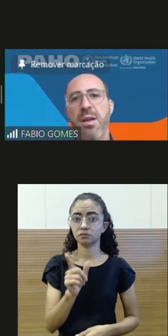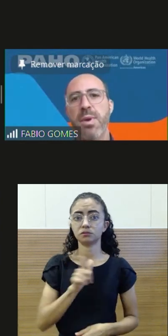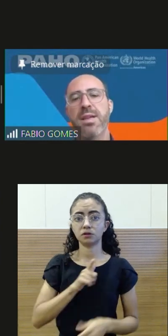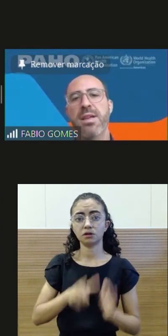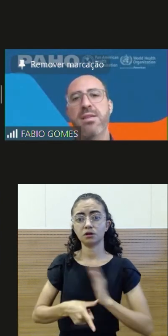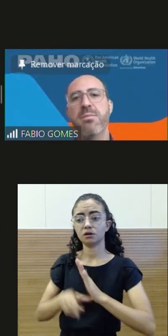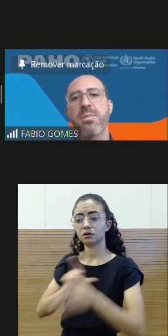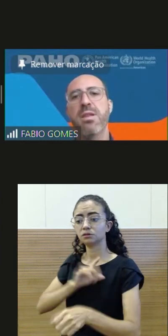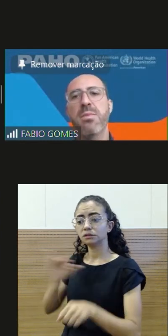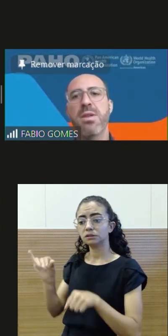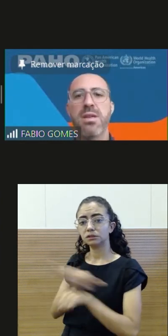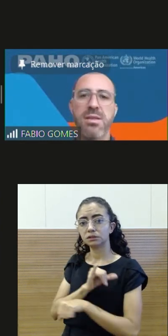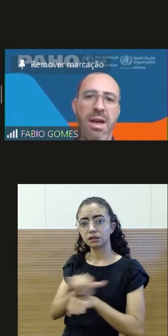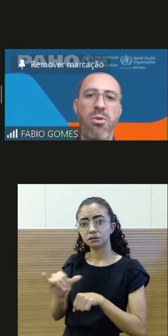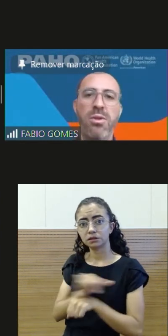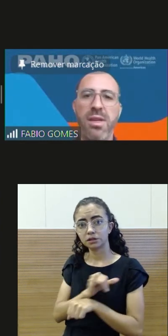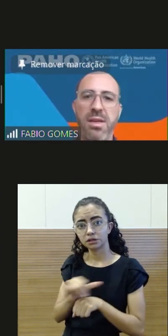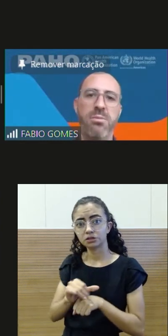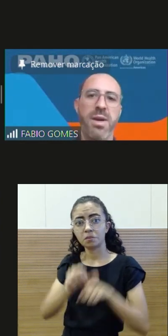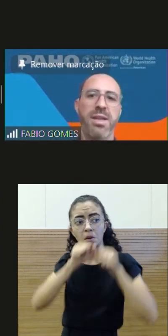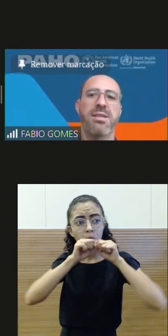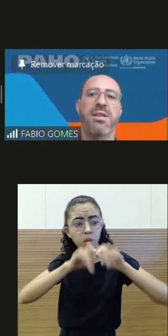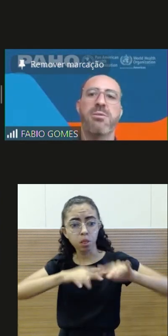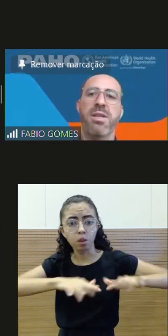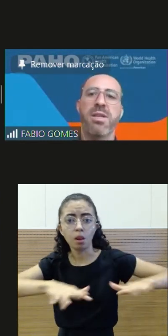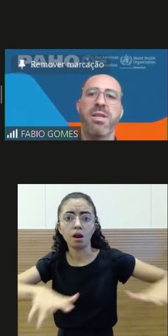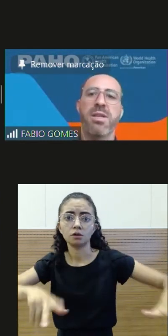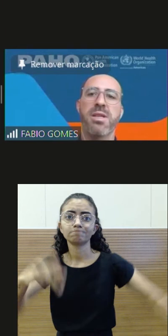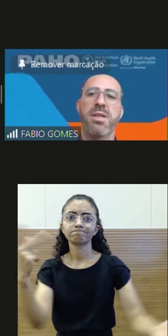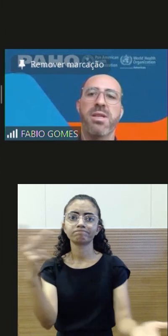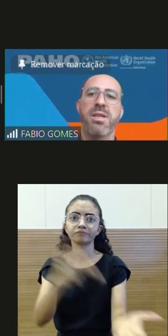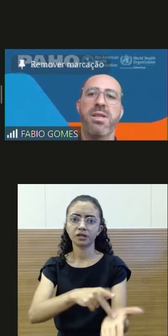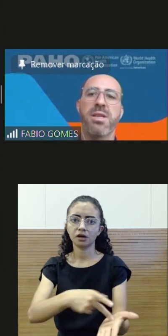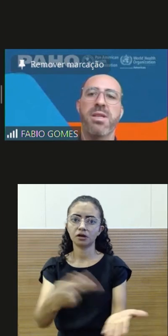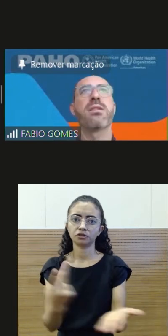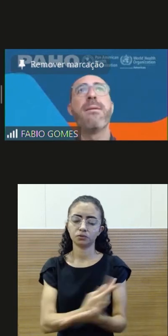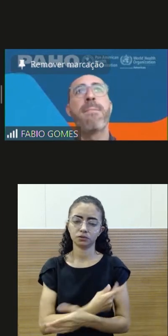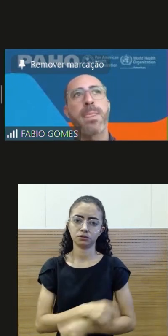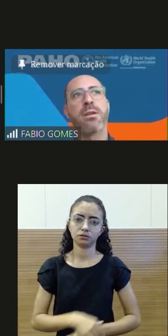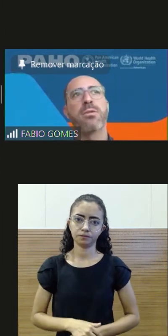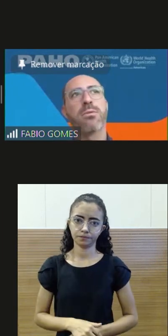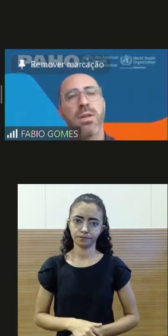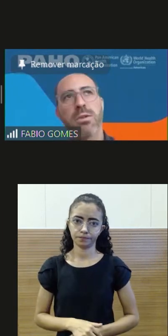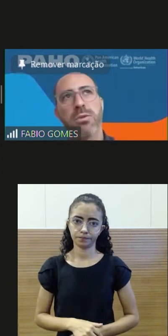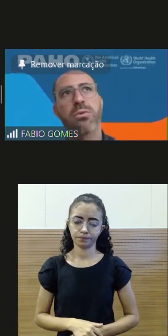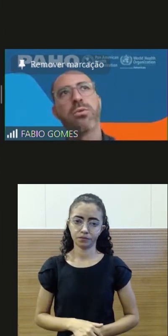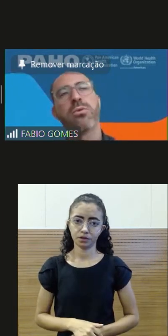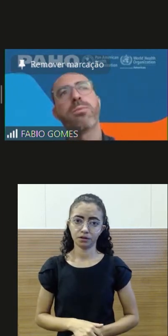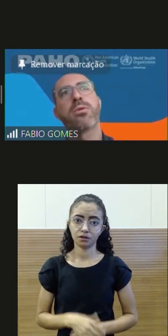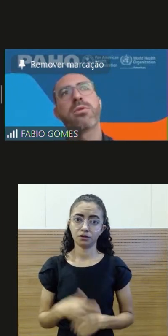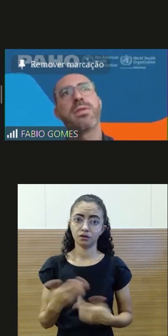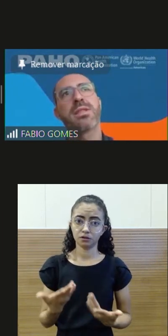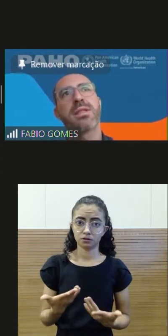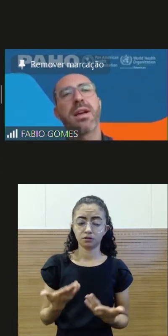here by chance. There's a strategies for these epidemics to happen,